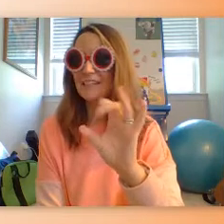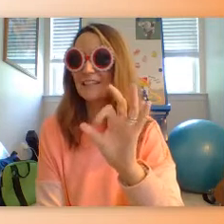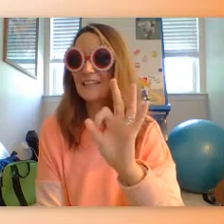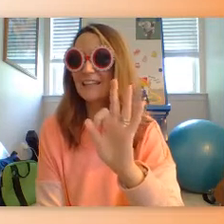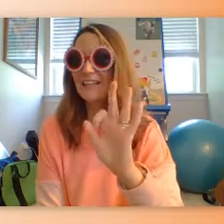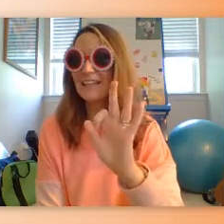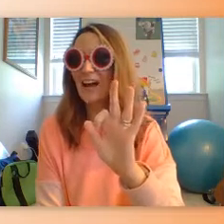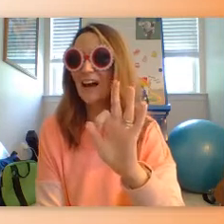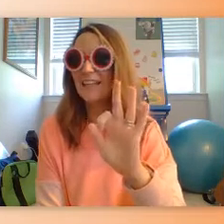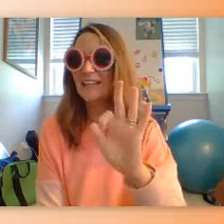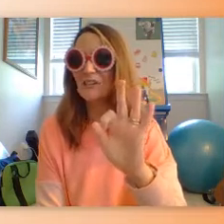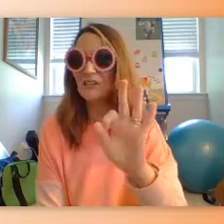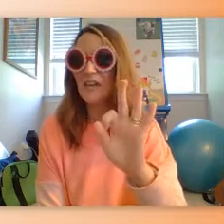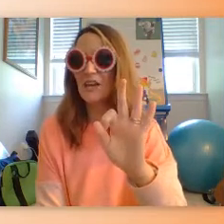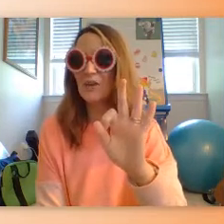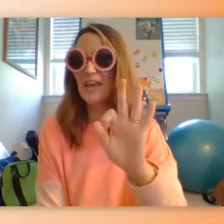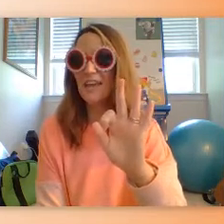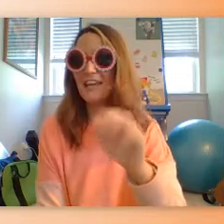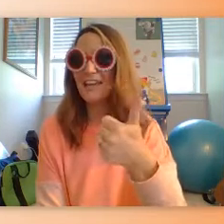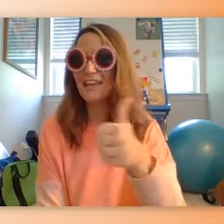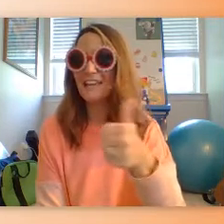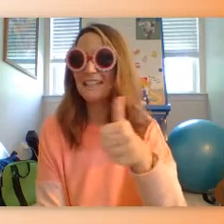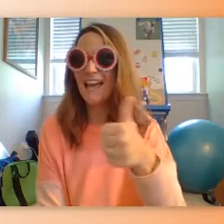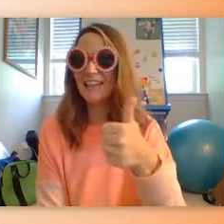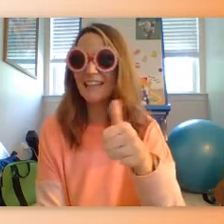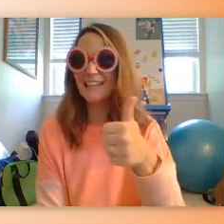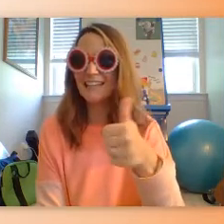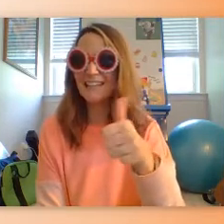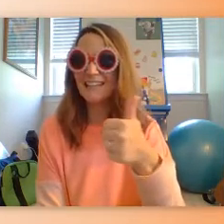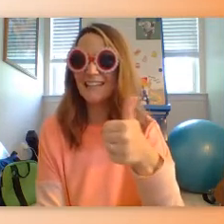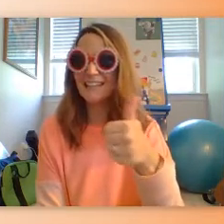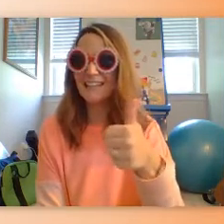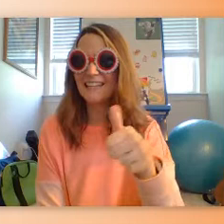man. 9, like you're saying, okay. 10.